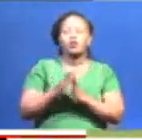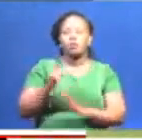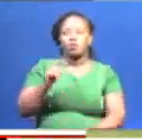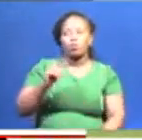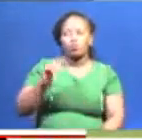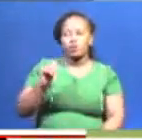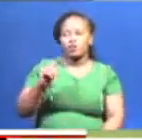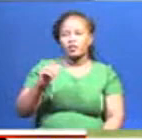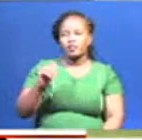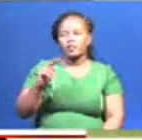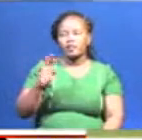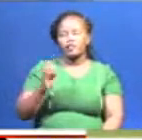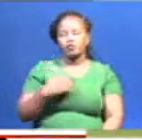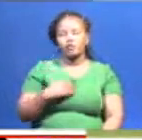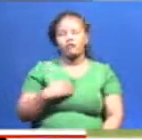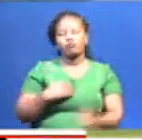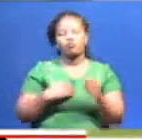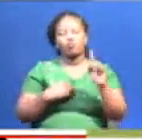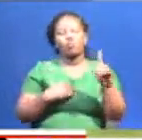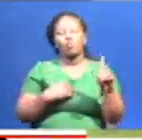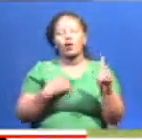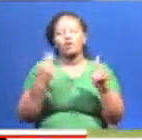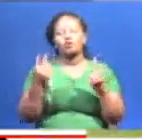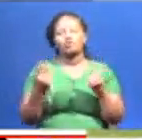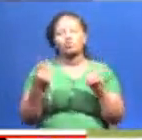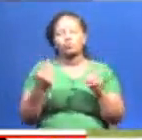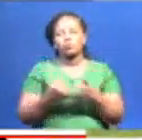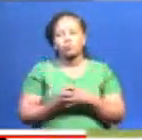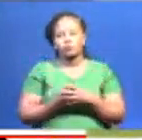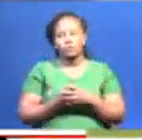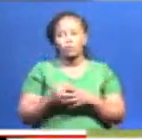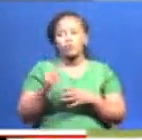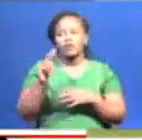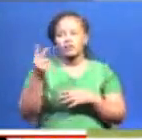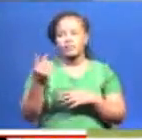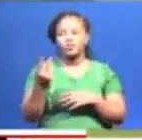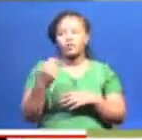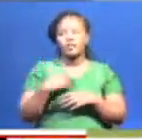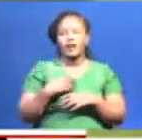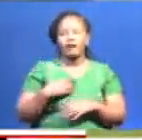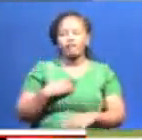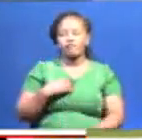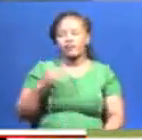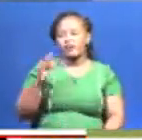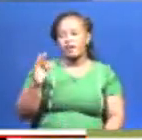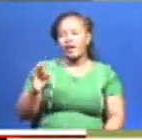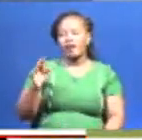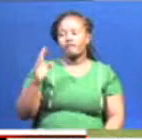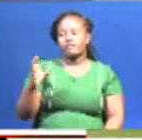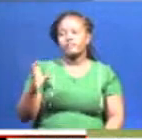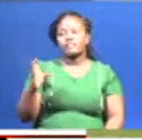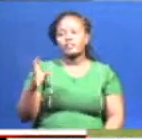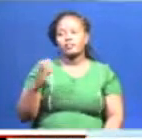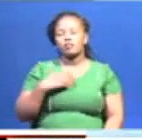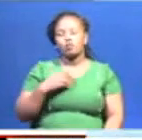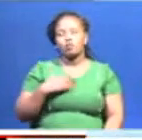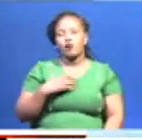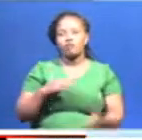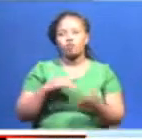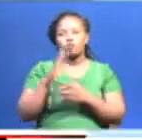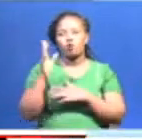victory after trailing 1-0 at halftime. Second place Tusker FC had to dig deep into their reserves until the 7th